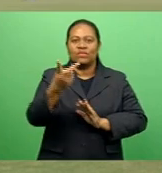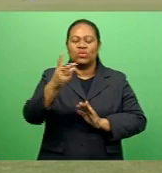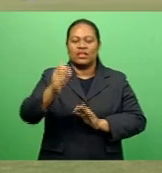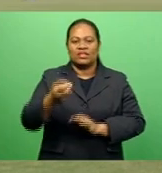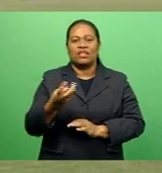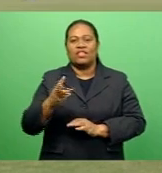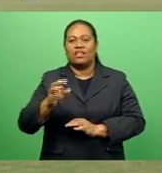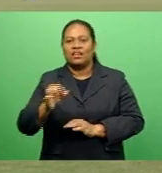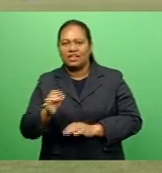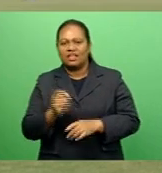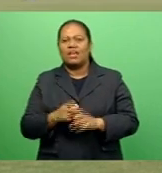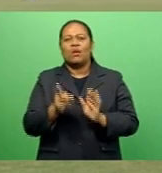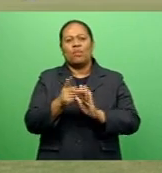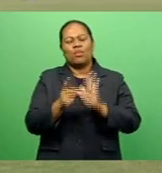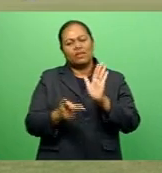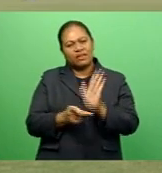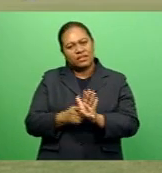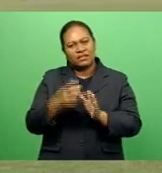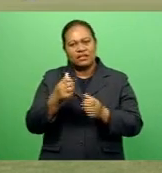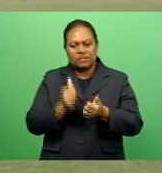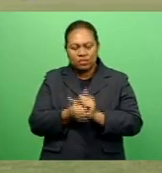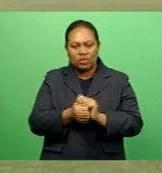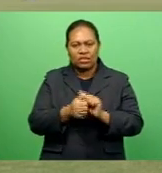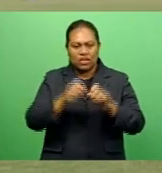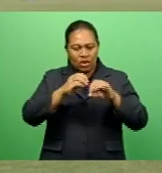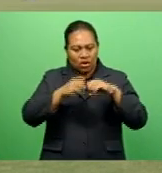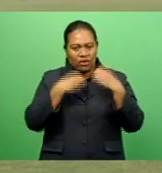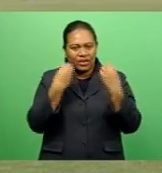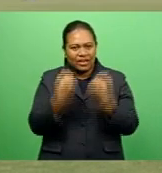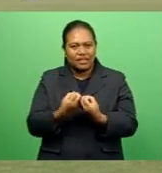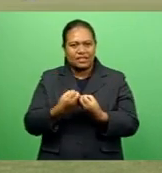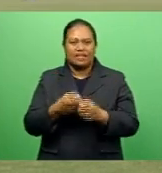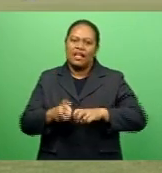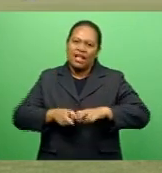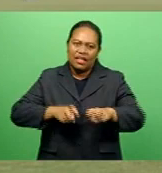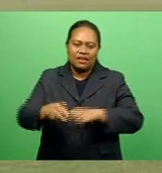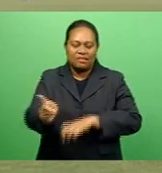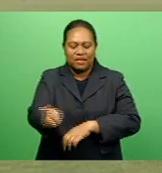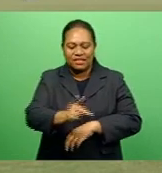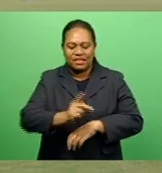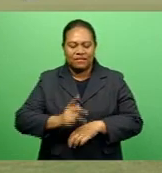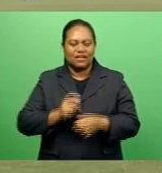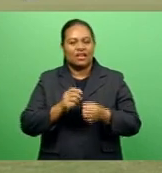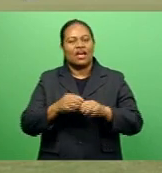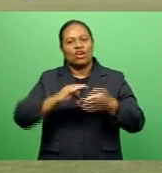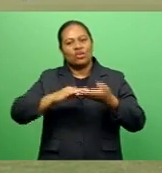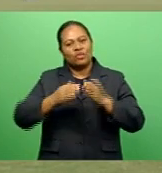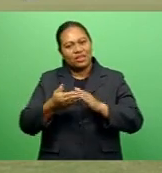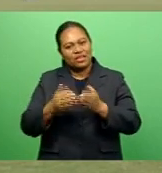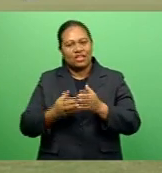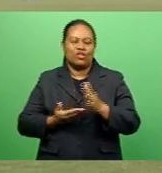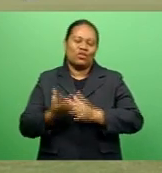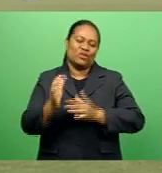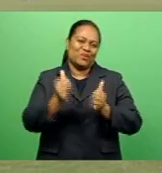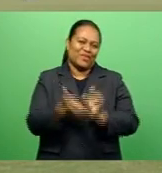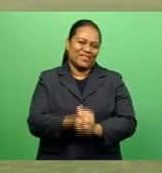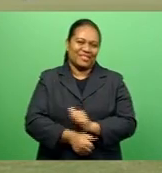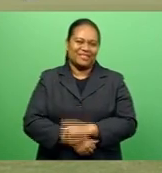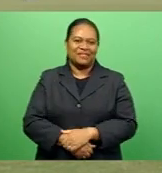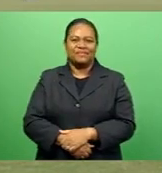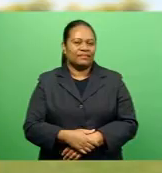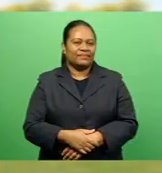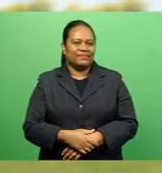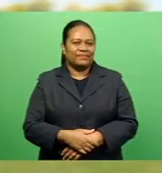strategy that supports sporting organizations, athletes and the Pacific community through sports. Venina Rakautonga,